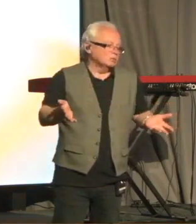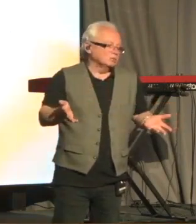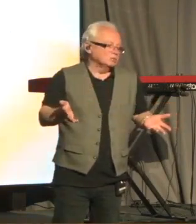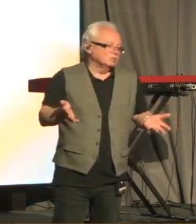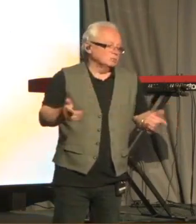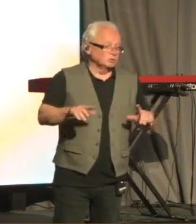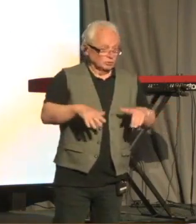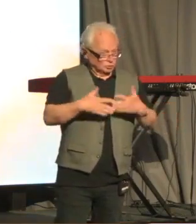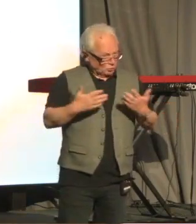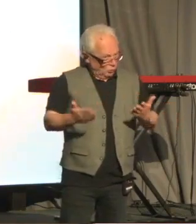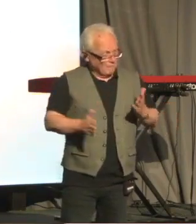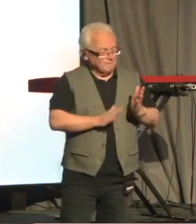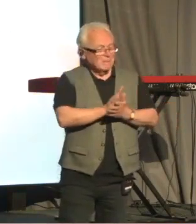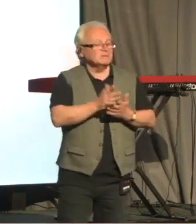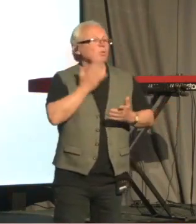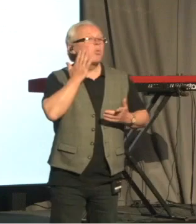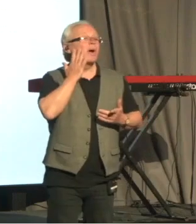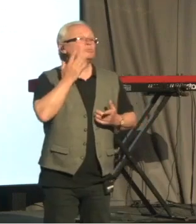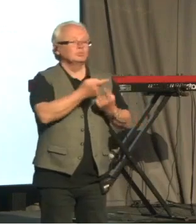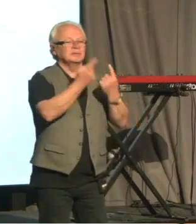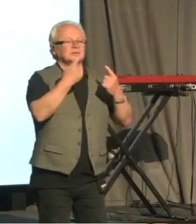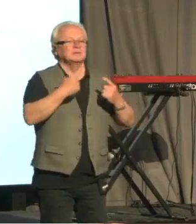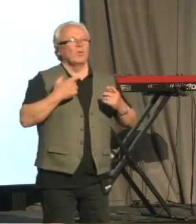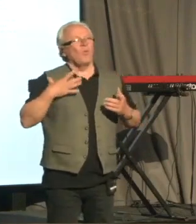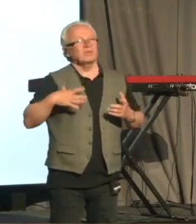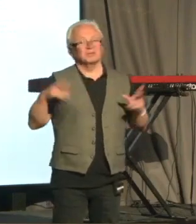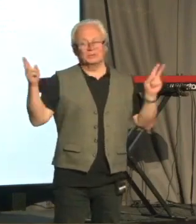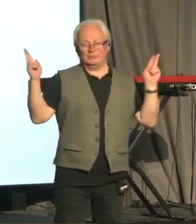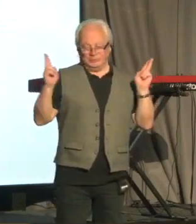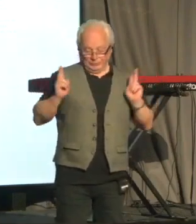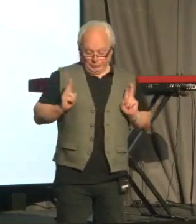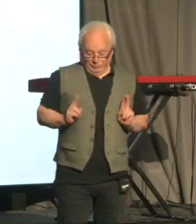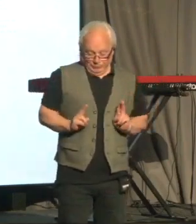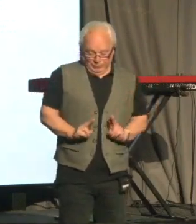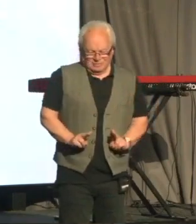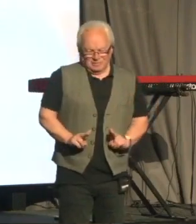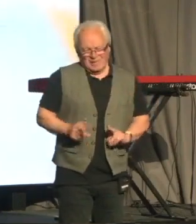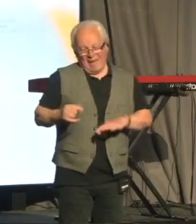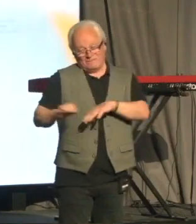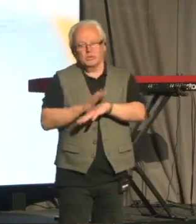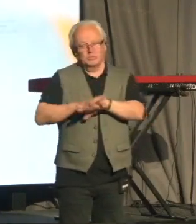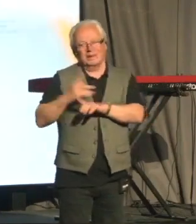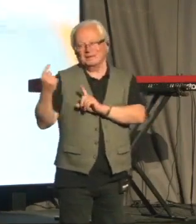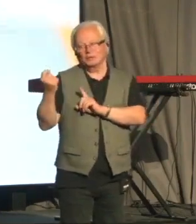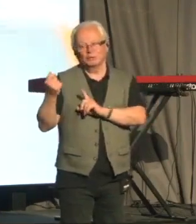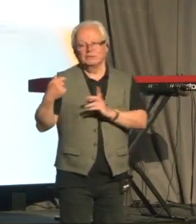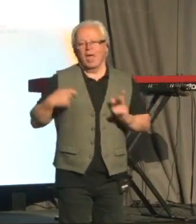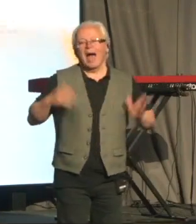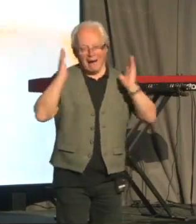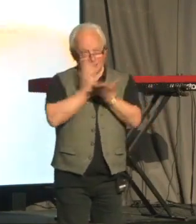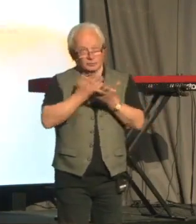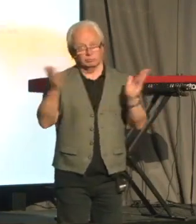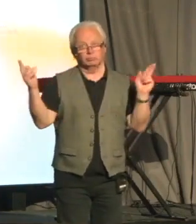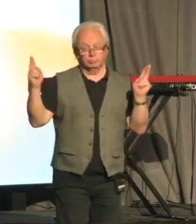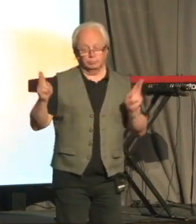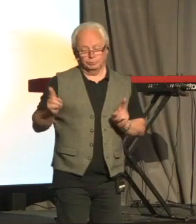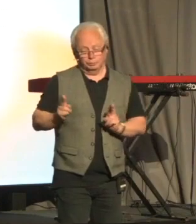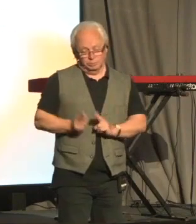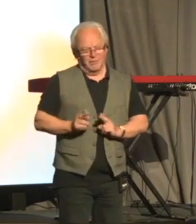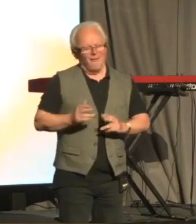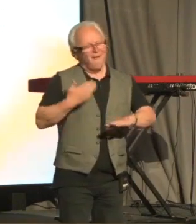When we are eating healthy or we're on a diet, when we're shredding for the wedding or we're cutting out carbs for